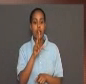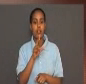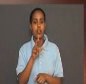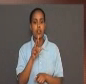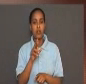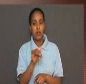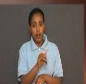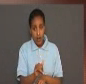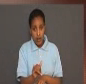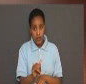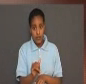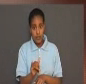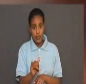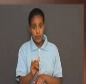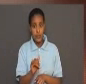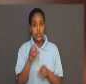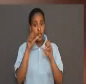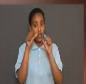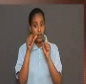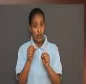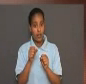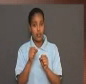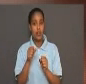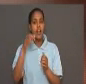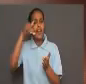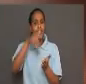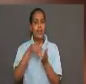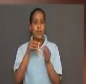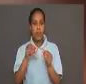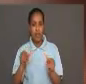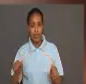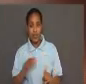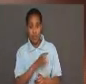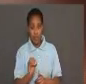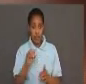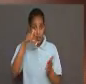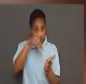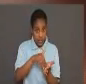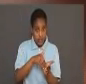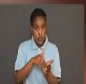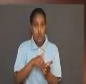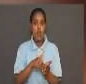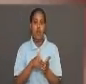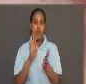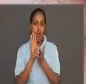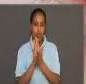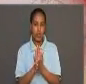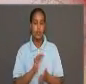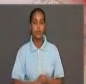all alike in that they can be remelted and remolded.